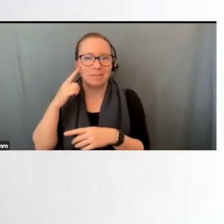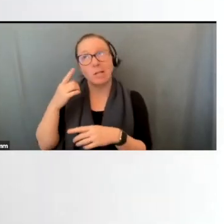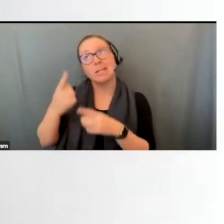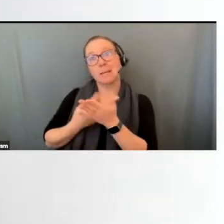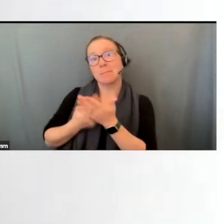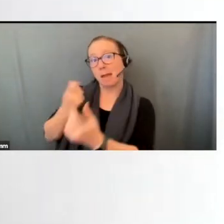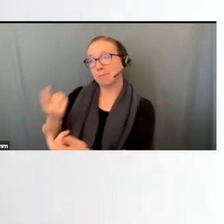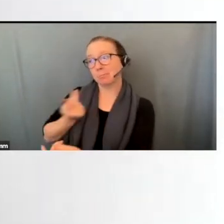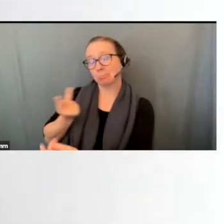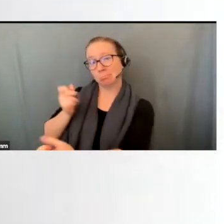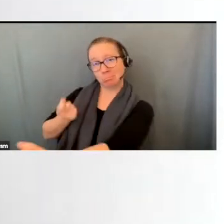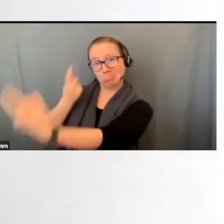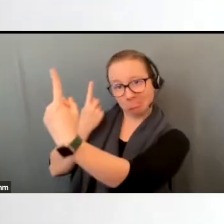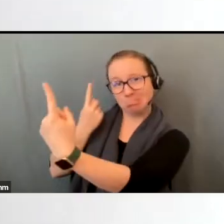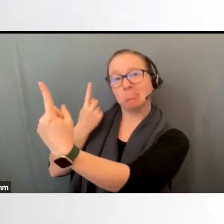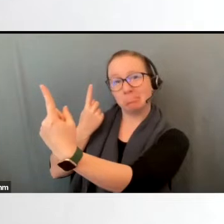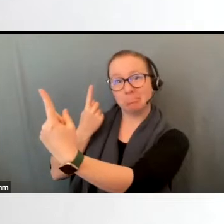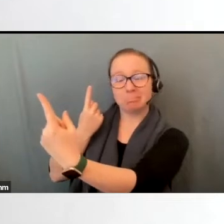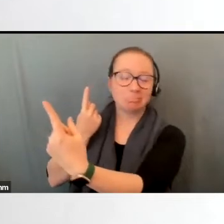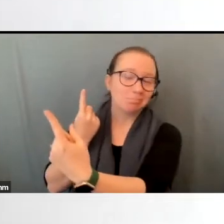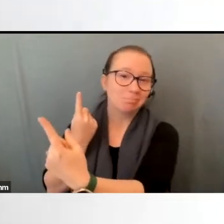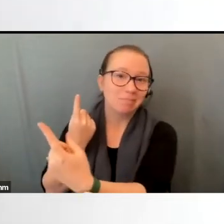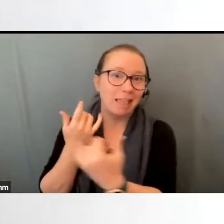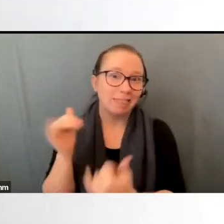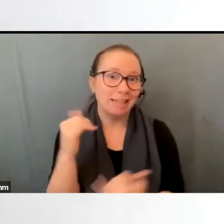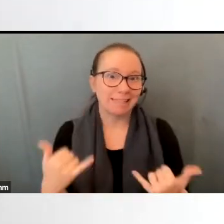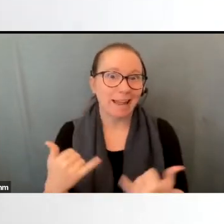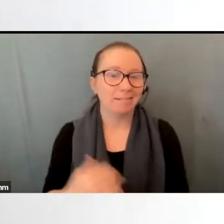especially on days like today.